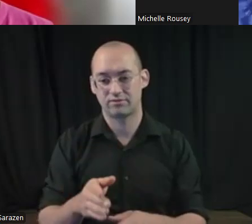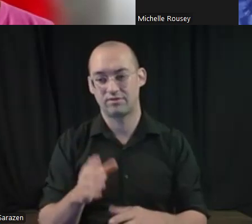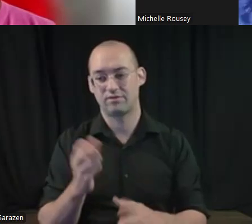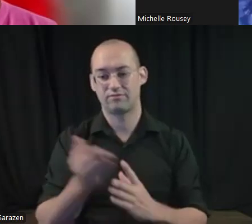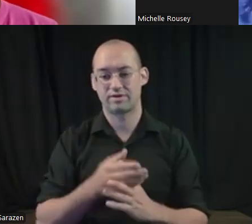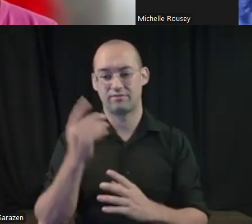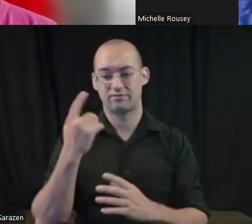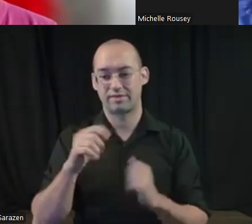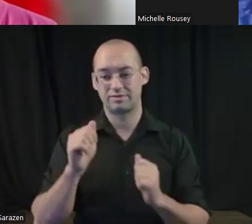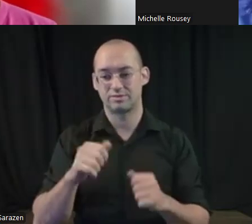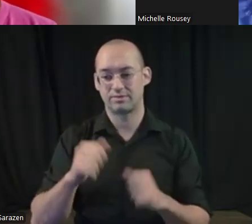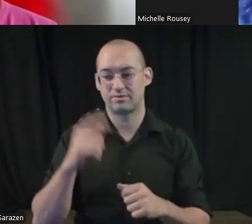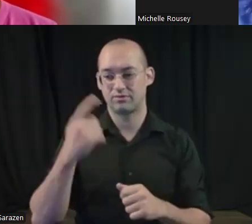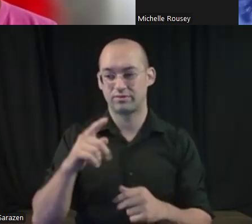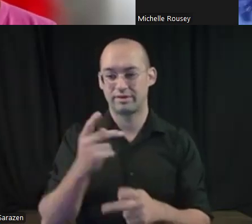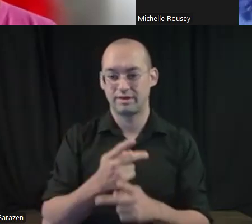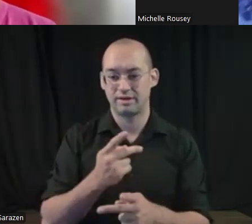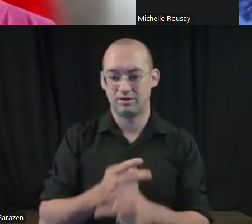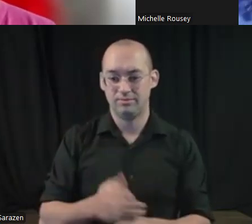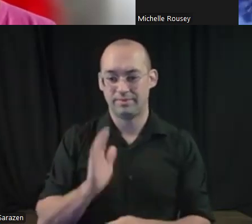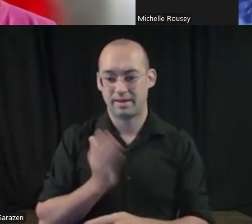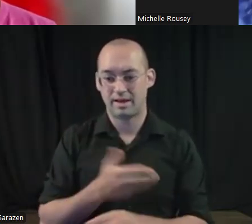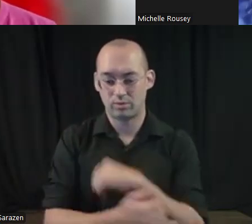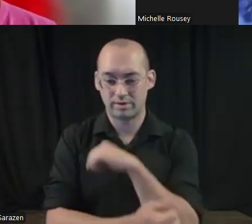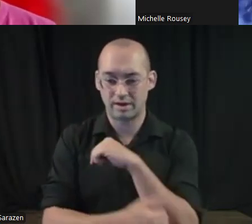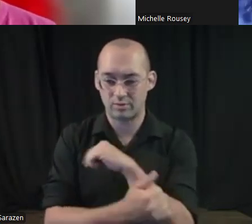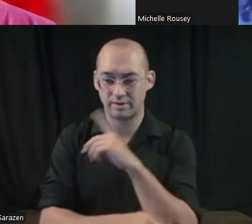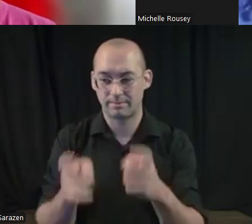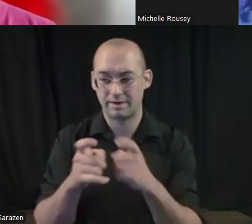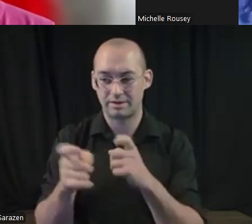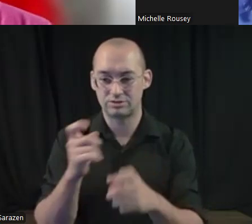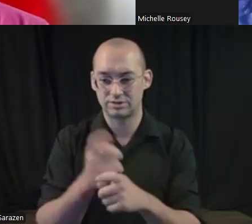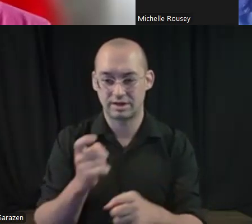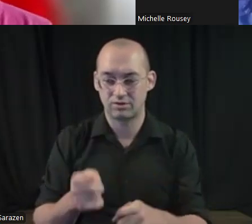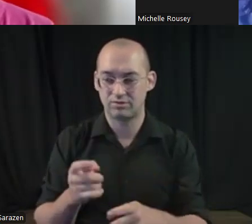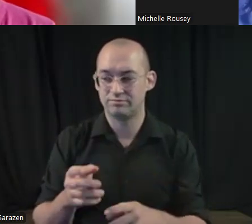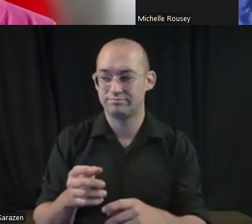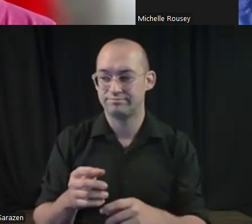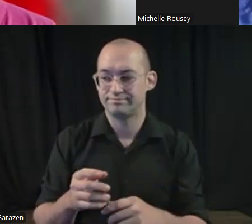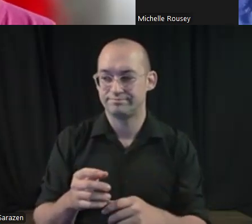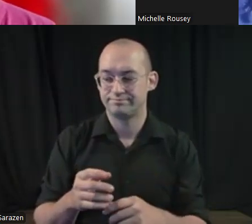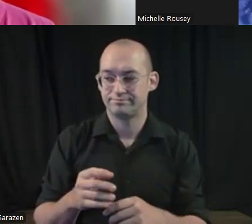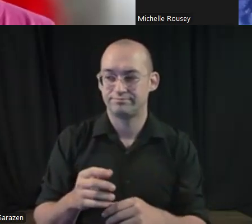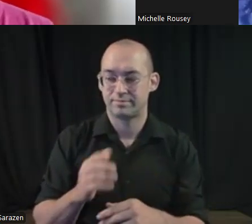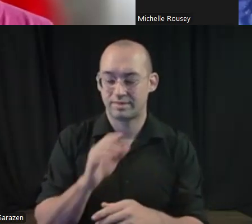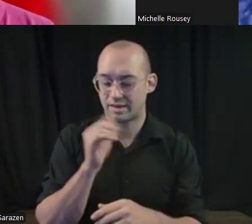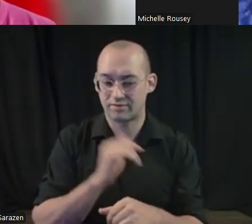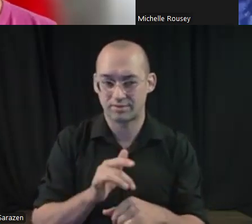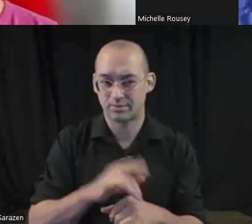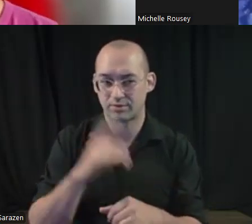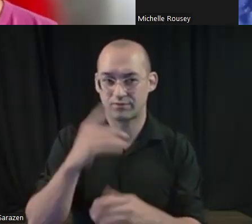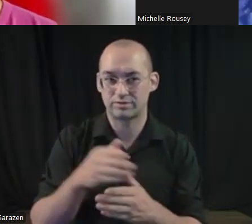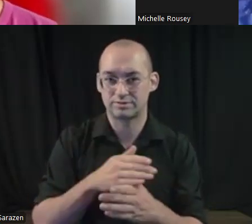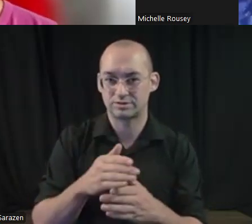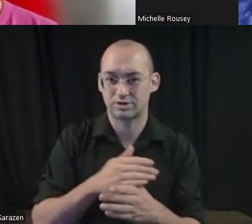care. More, our county's managed care delivery, our 1915C waivers, aren't available for share of cost